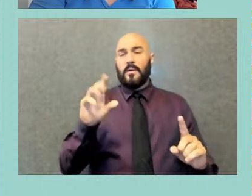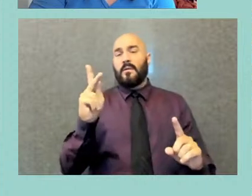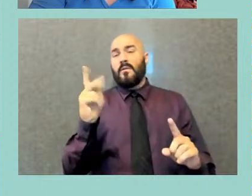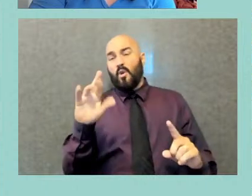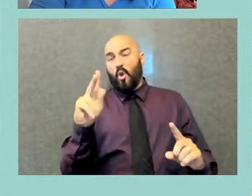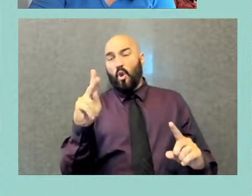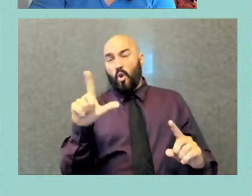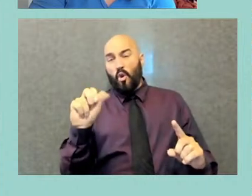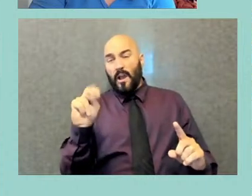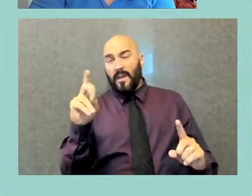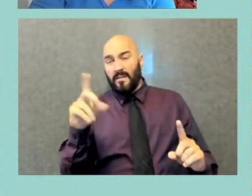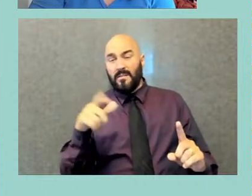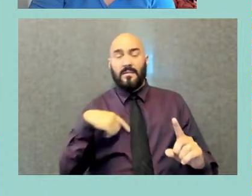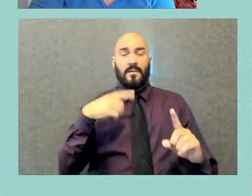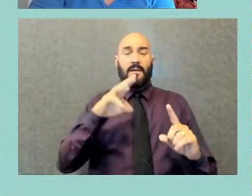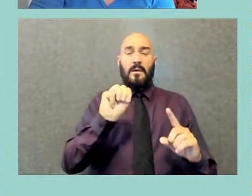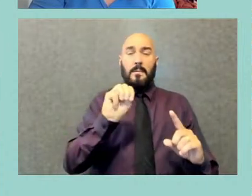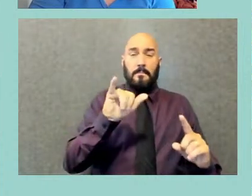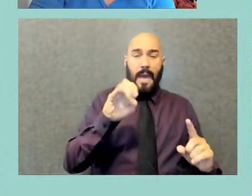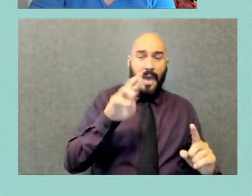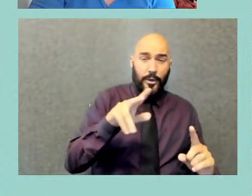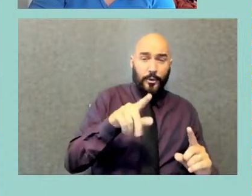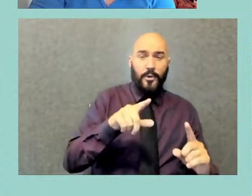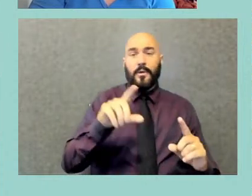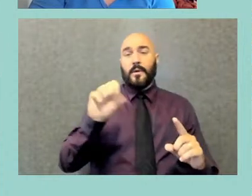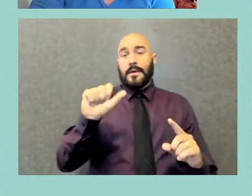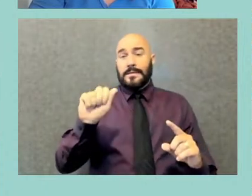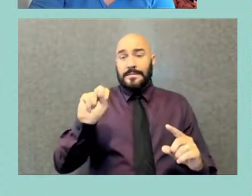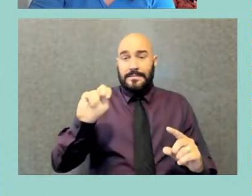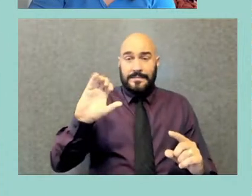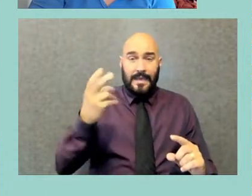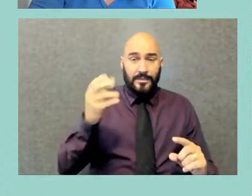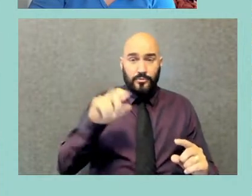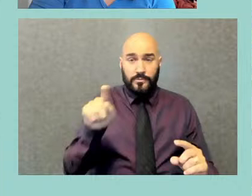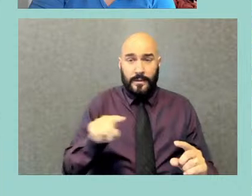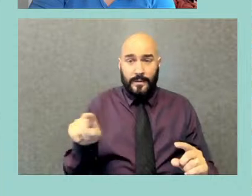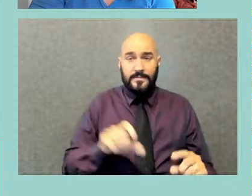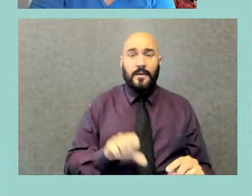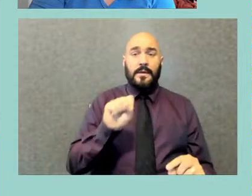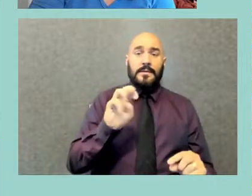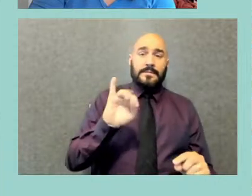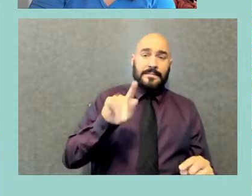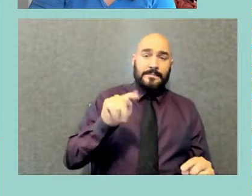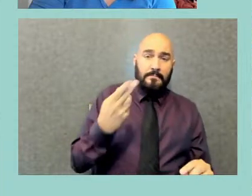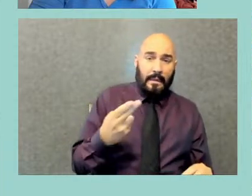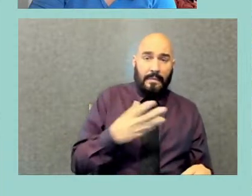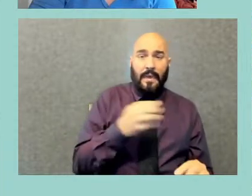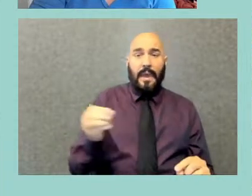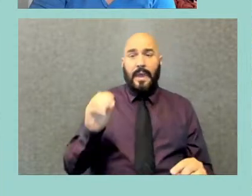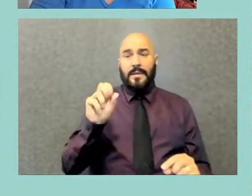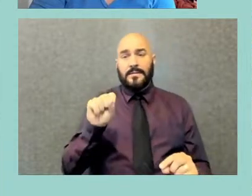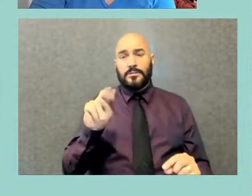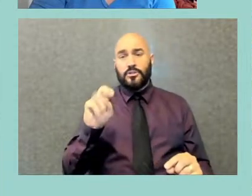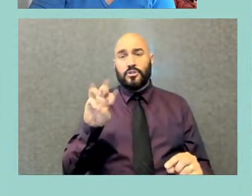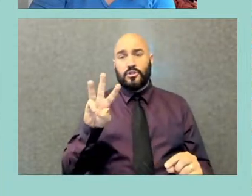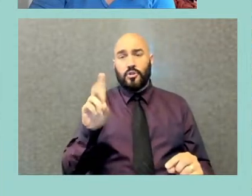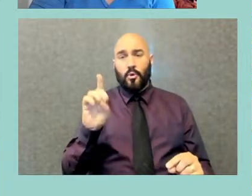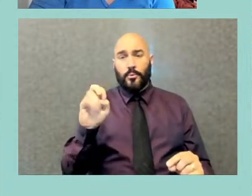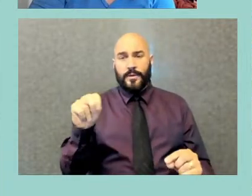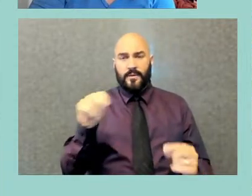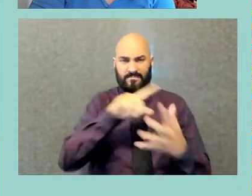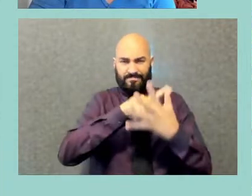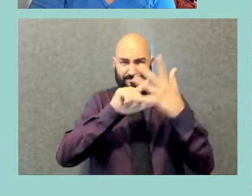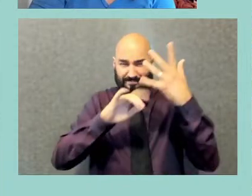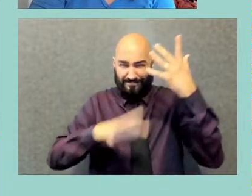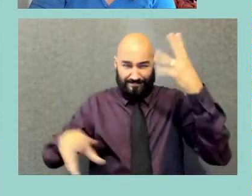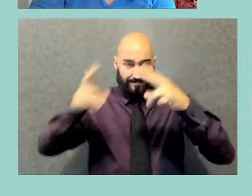Meyer, Simone Sanchez, Sam Smith, and Bill Snowden. All of these people